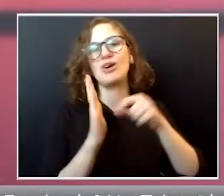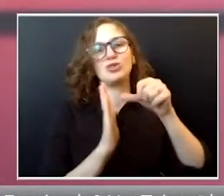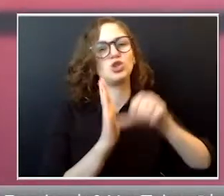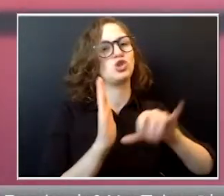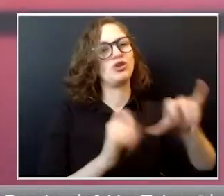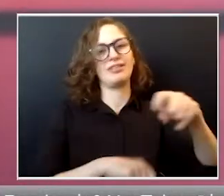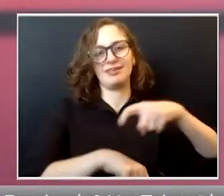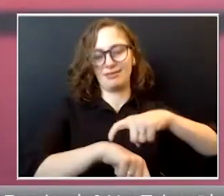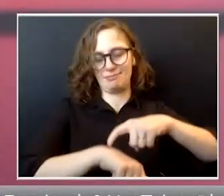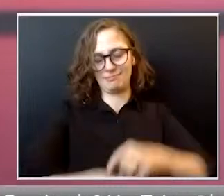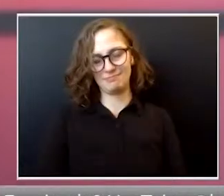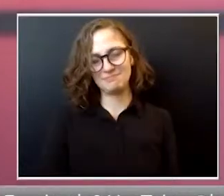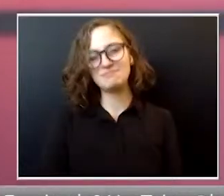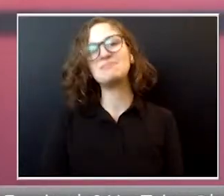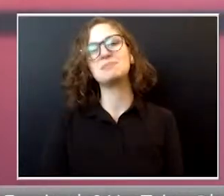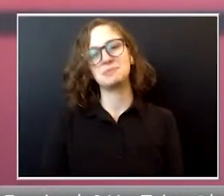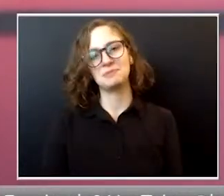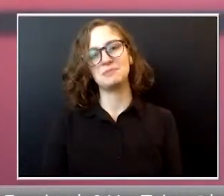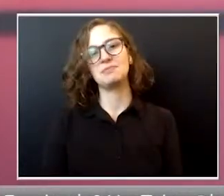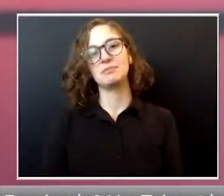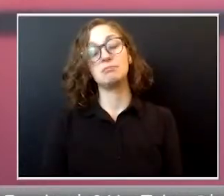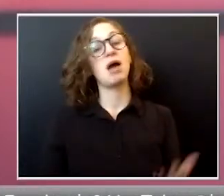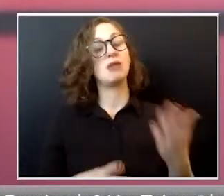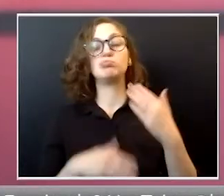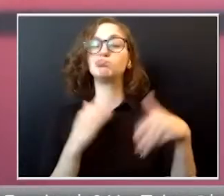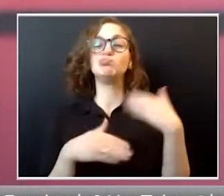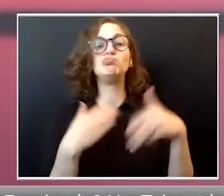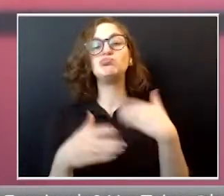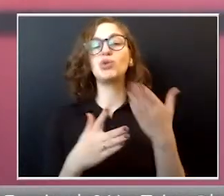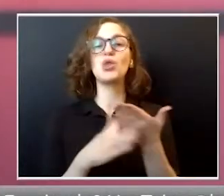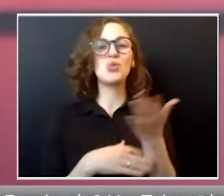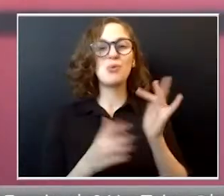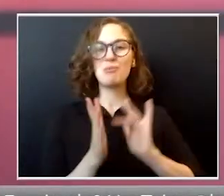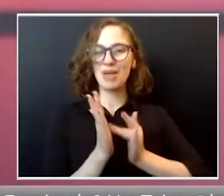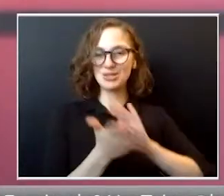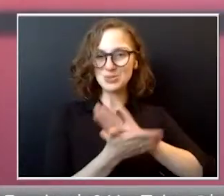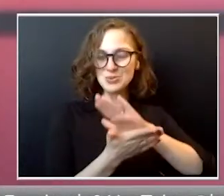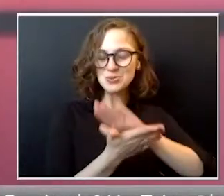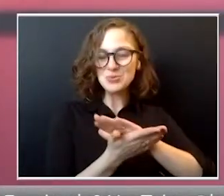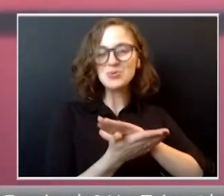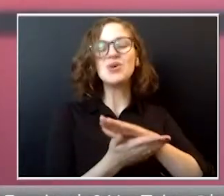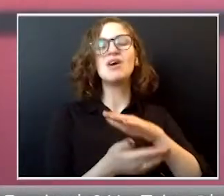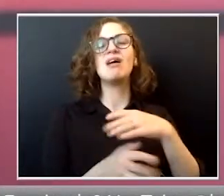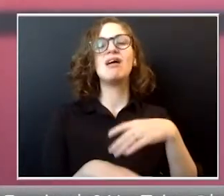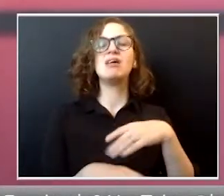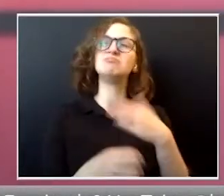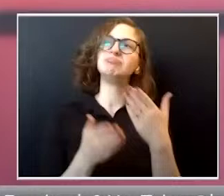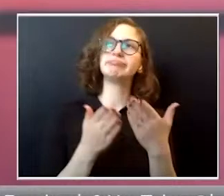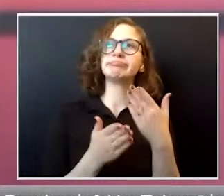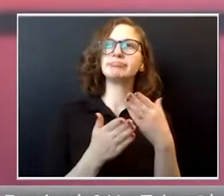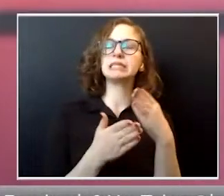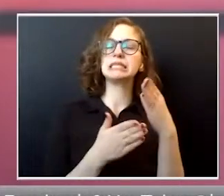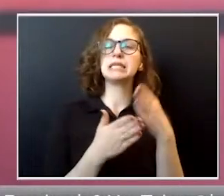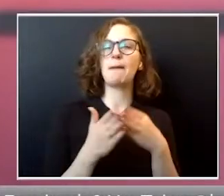as he went through medical school here, and then there were maybe even some predated